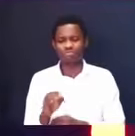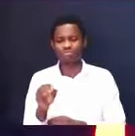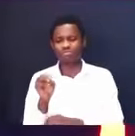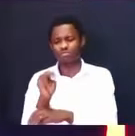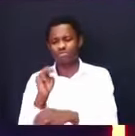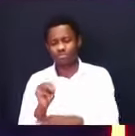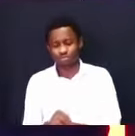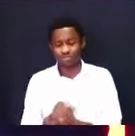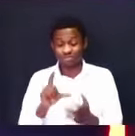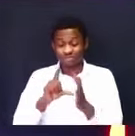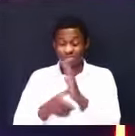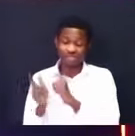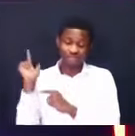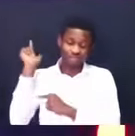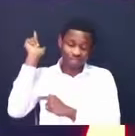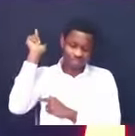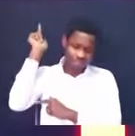They kill churches.